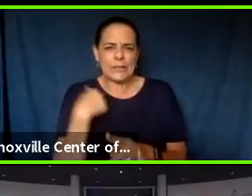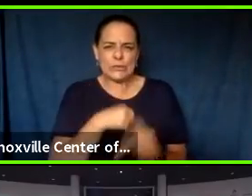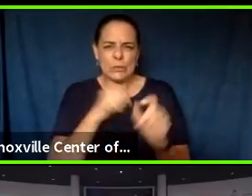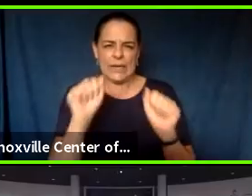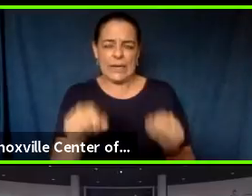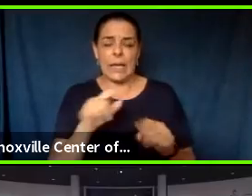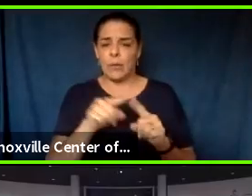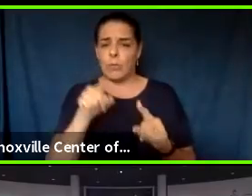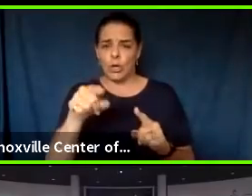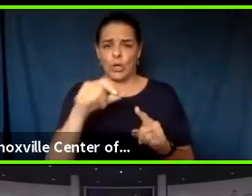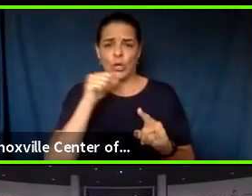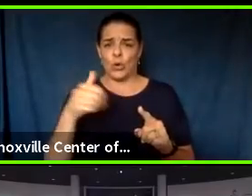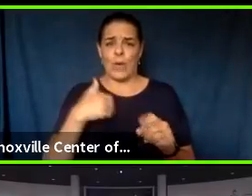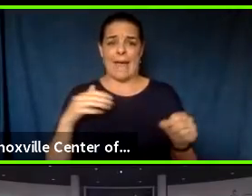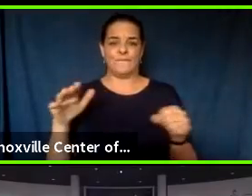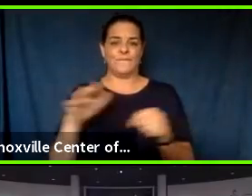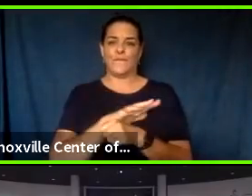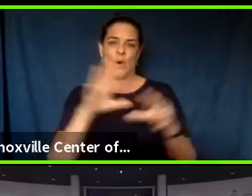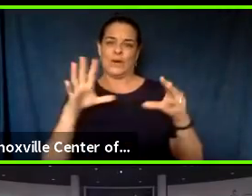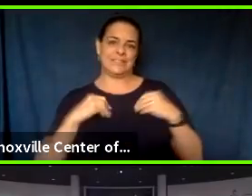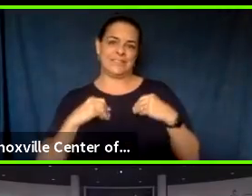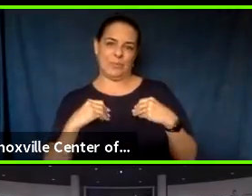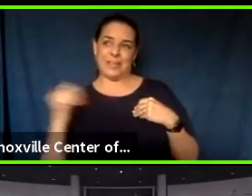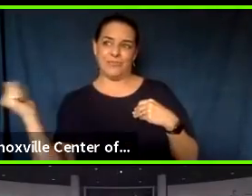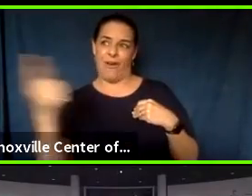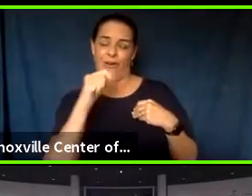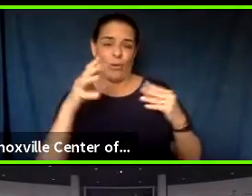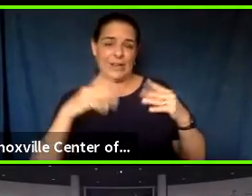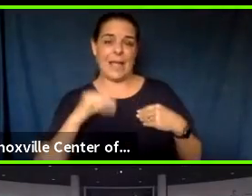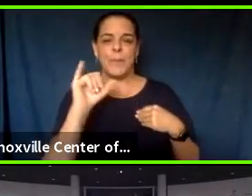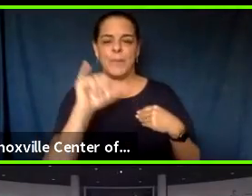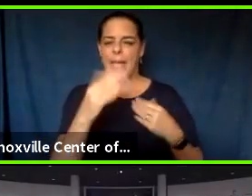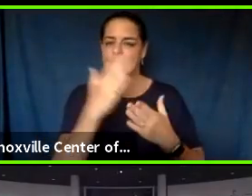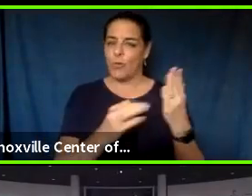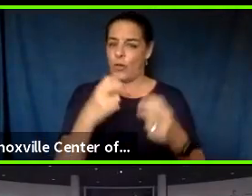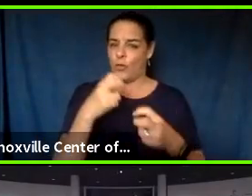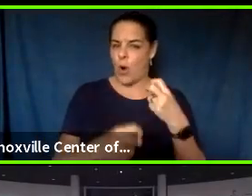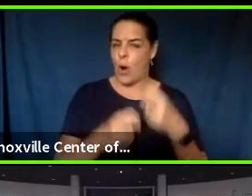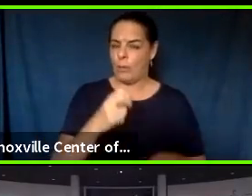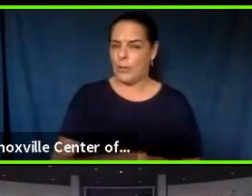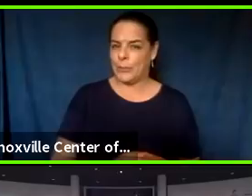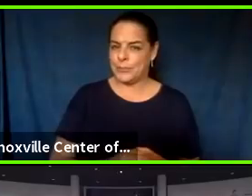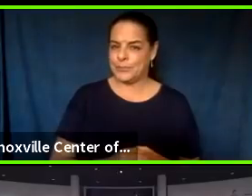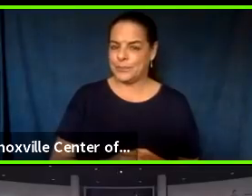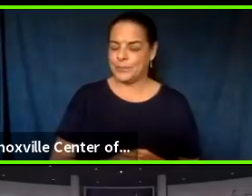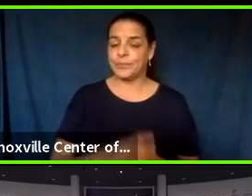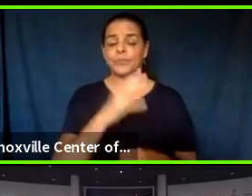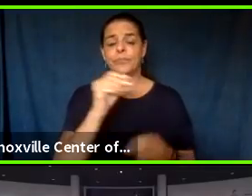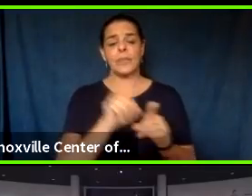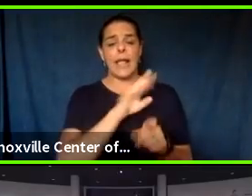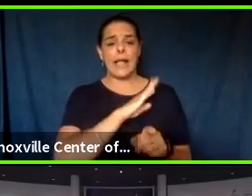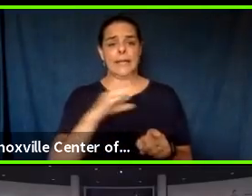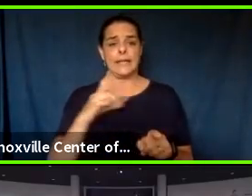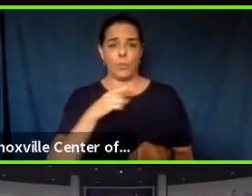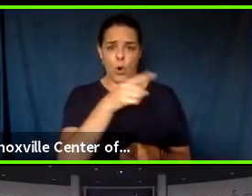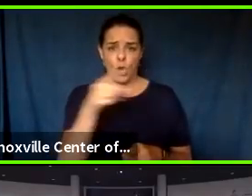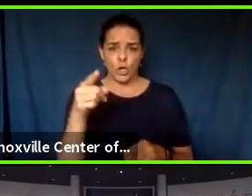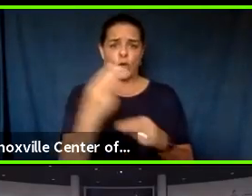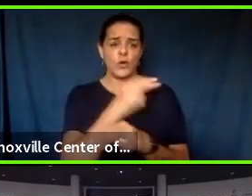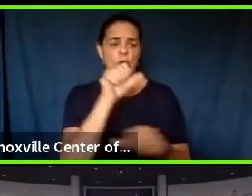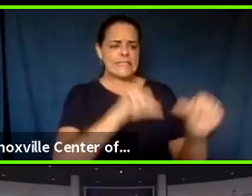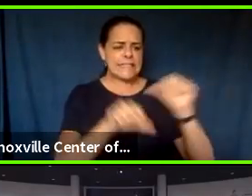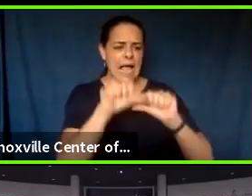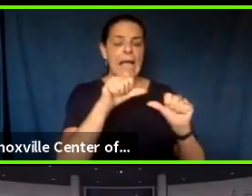you don't have full buy-in. And that's part of the problem. And as a board, you've used science. I've